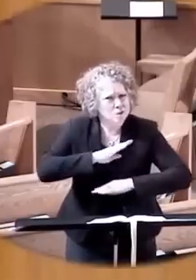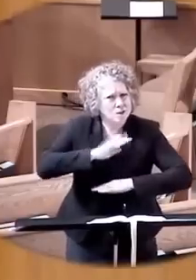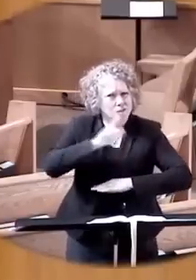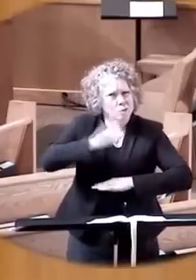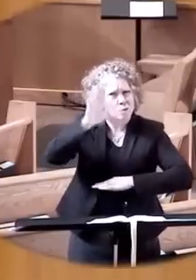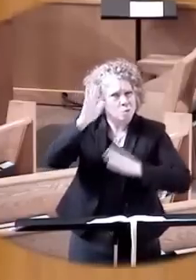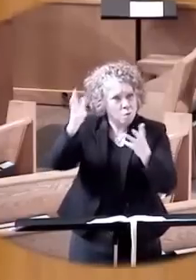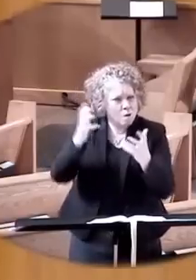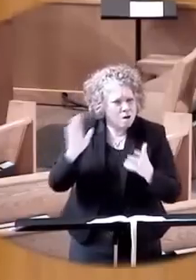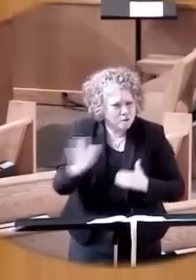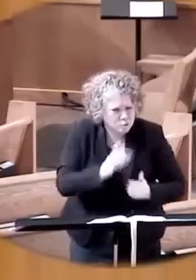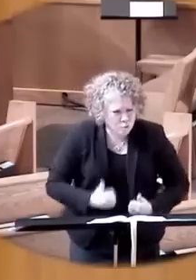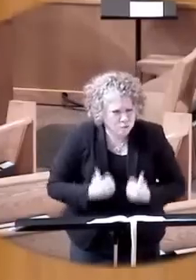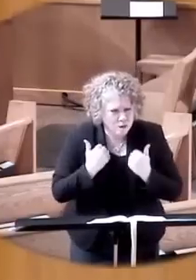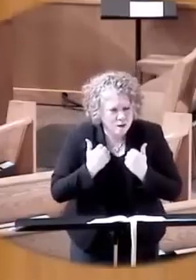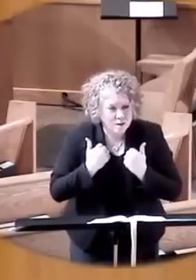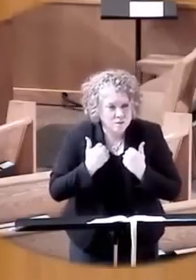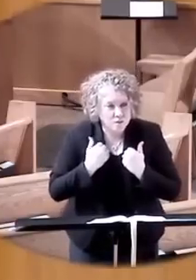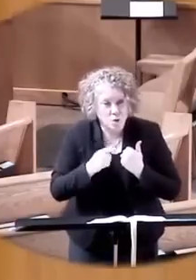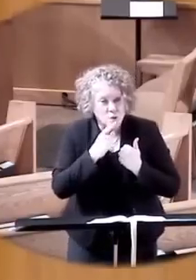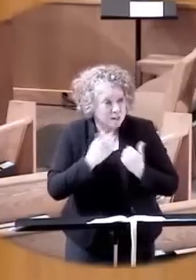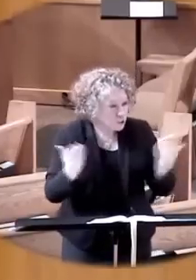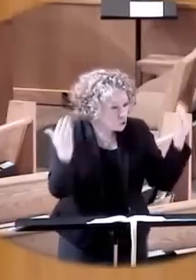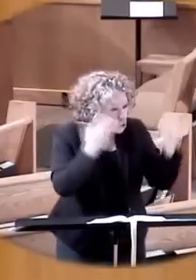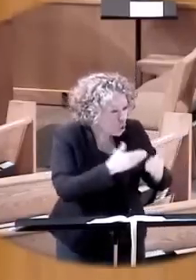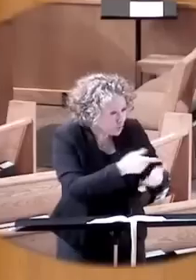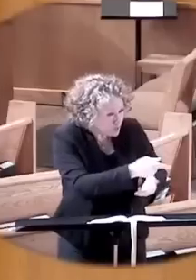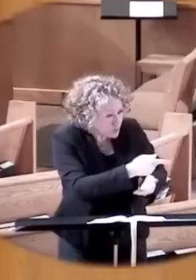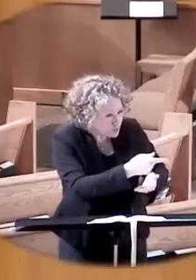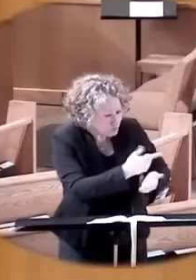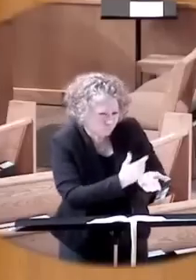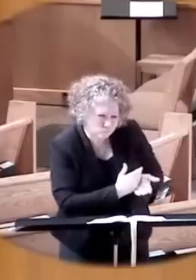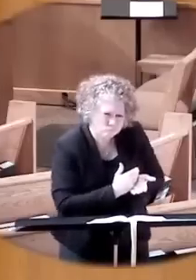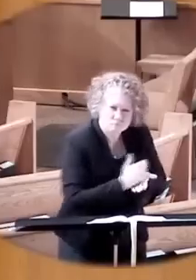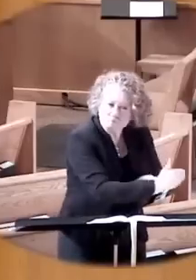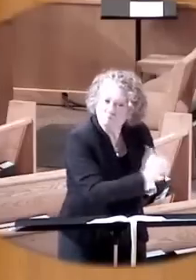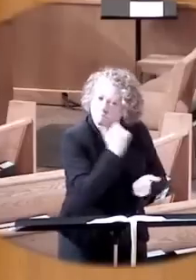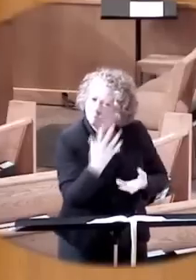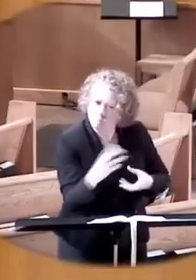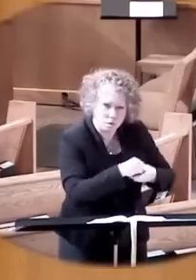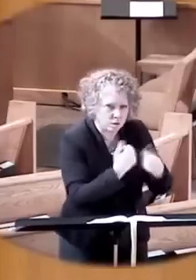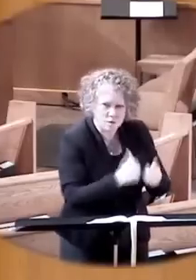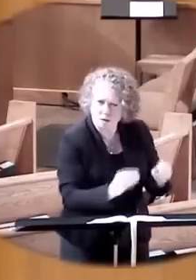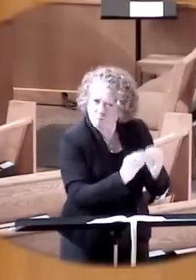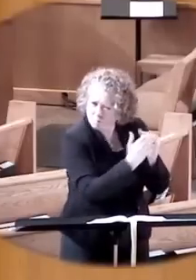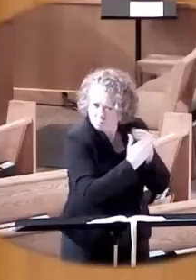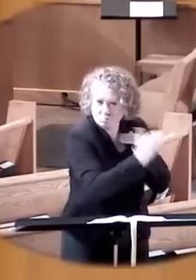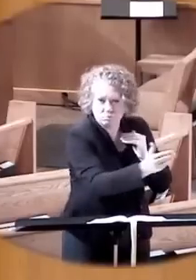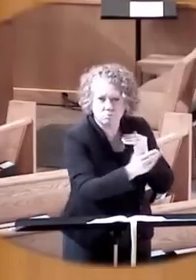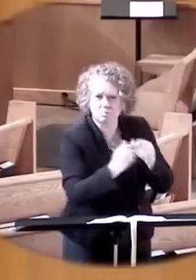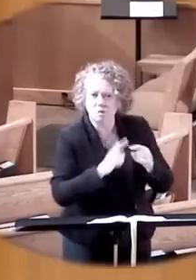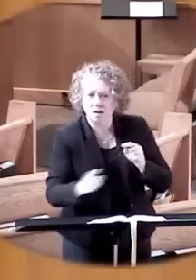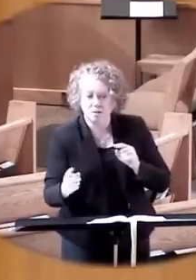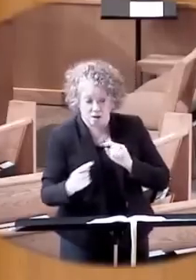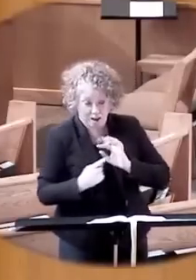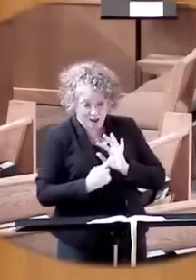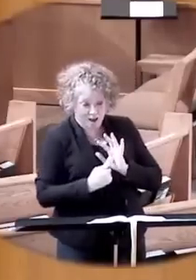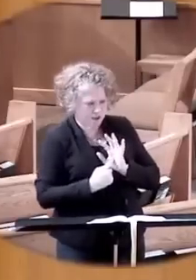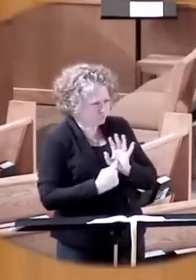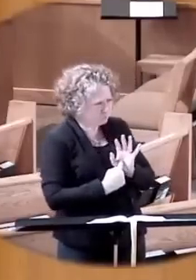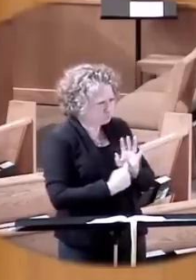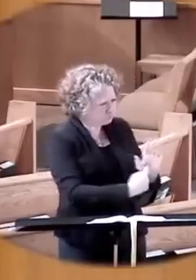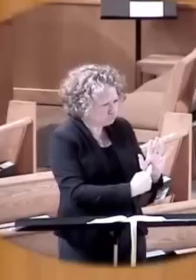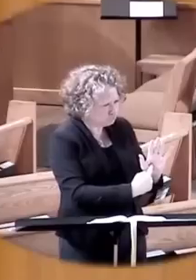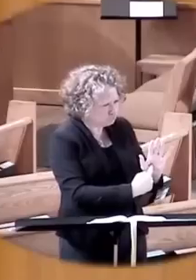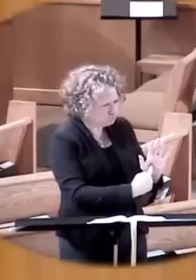no part in the fruitless works of darkness. Rather, expose them, for it is shameful